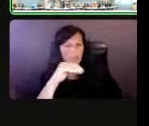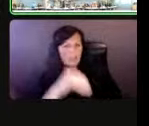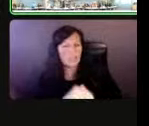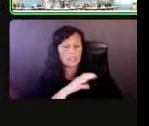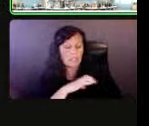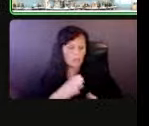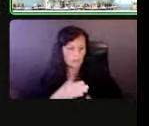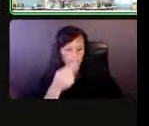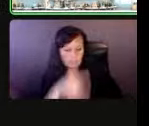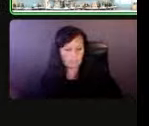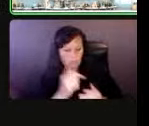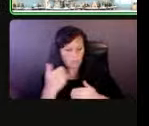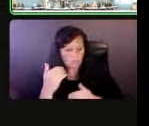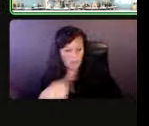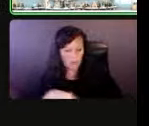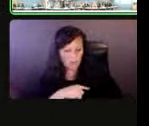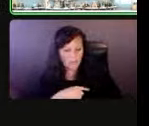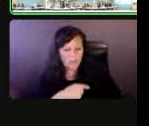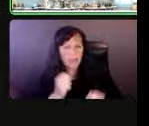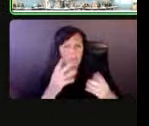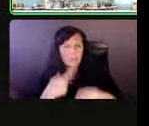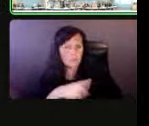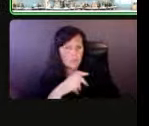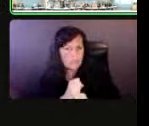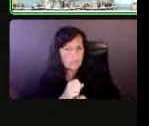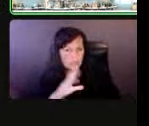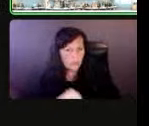did we receive in total ARPA funds?